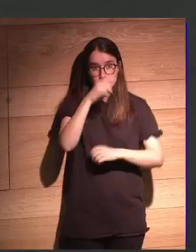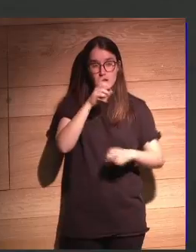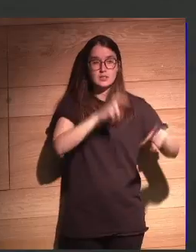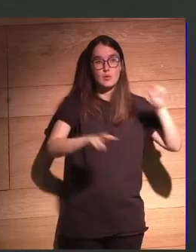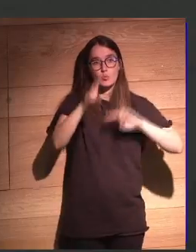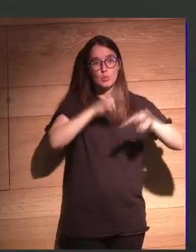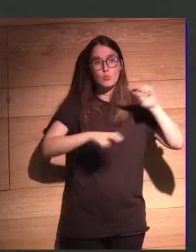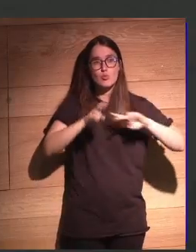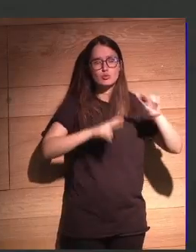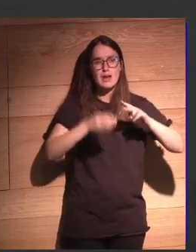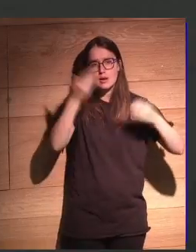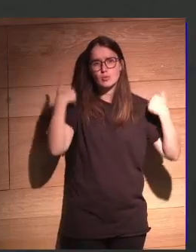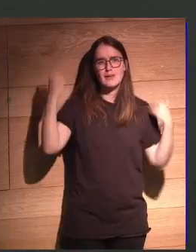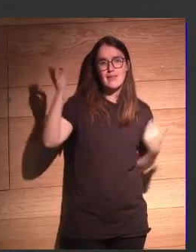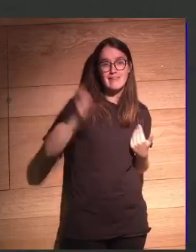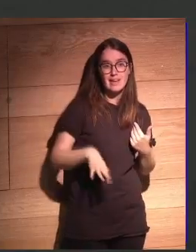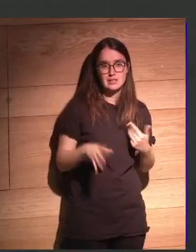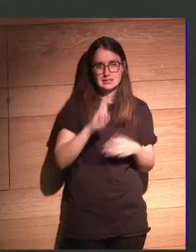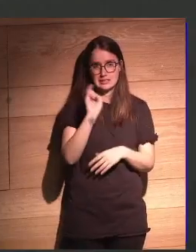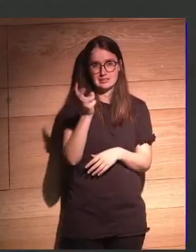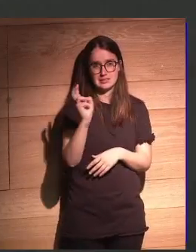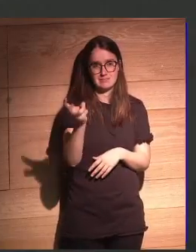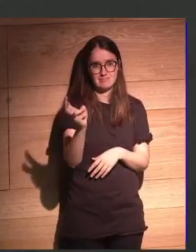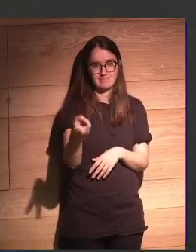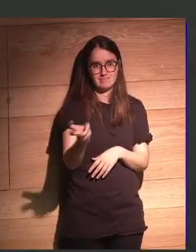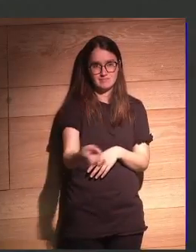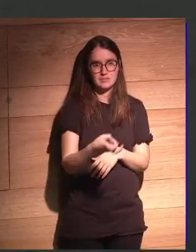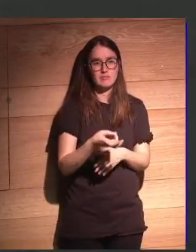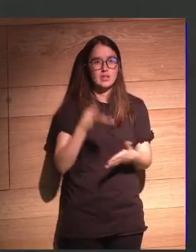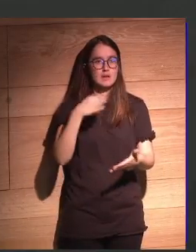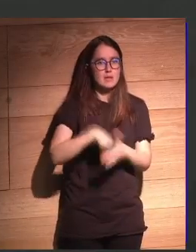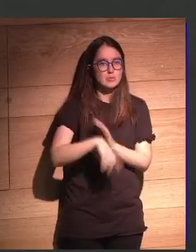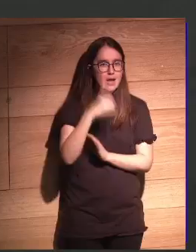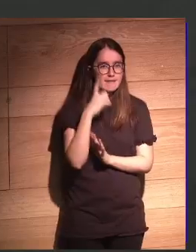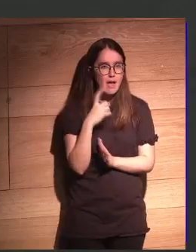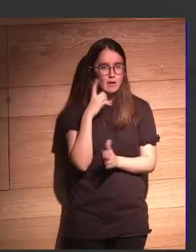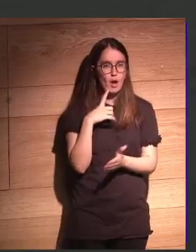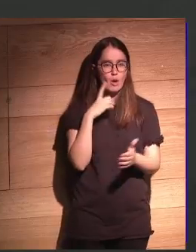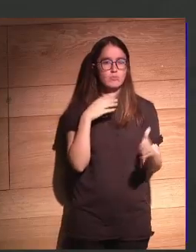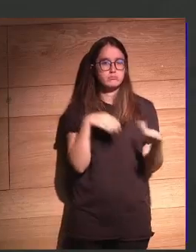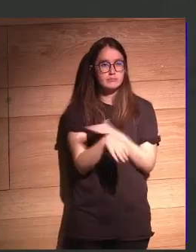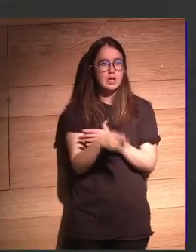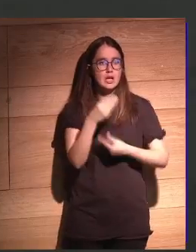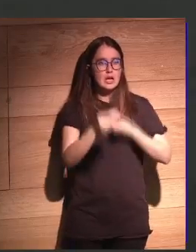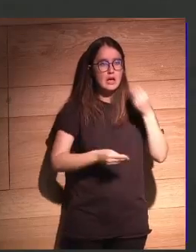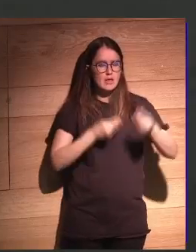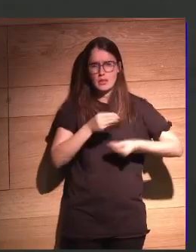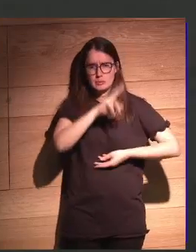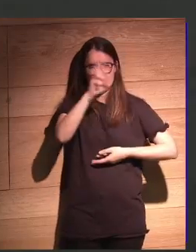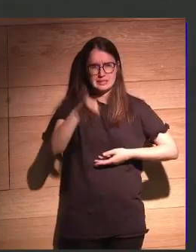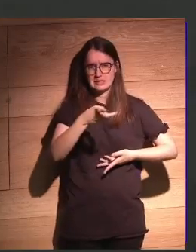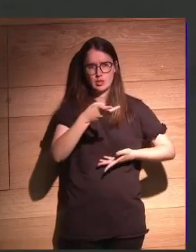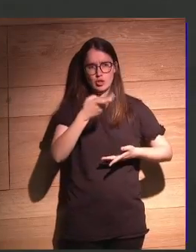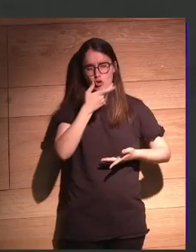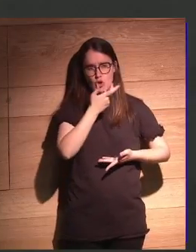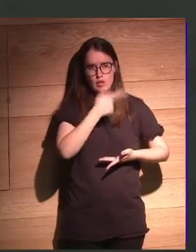with vulture funds, with banks, to find out who's behind each thing. We go into the office,